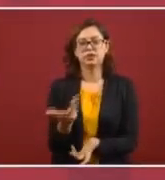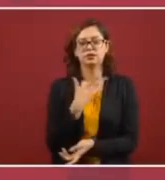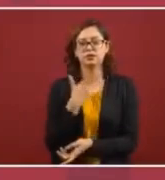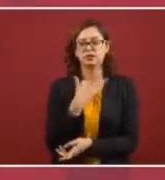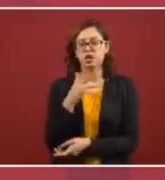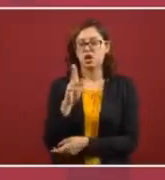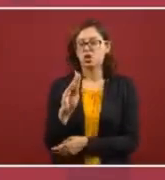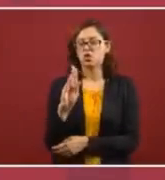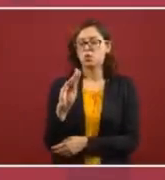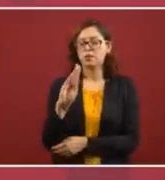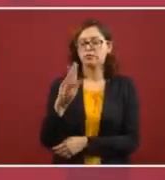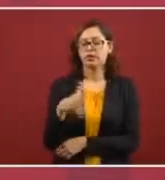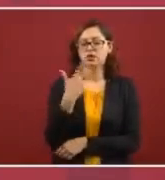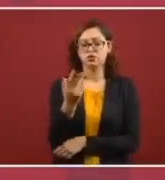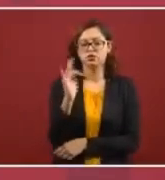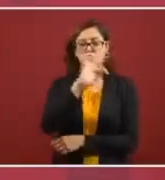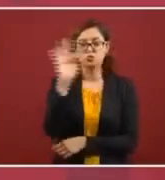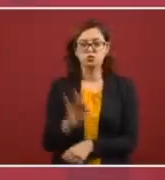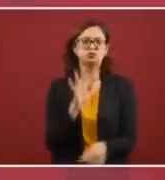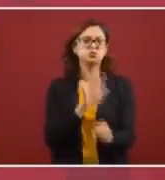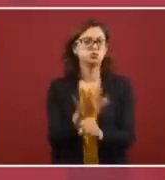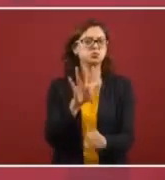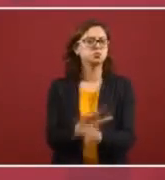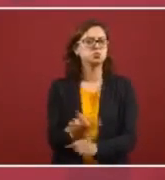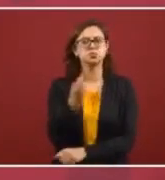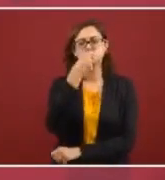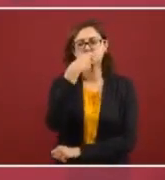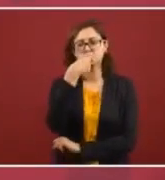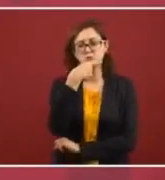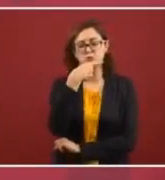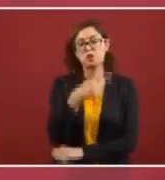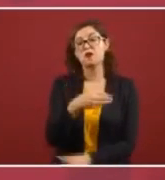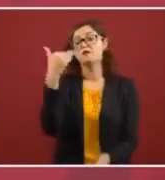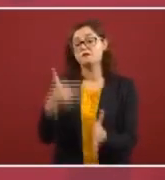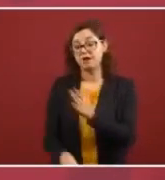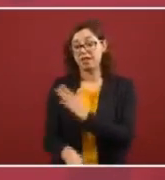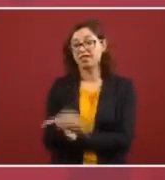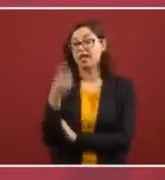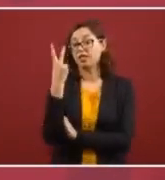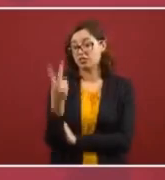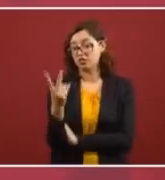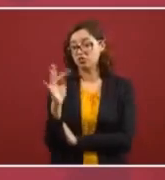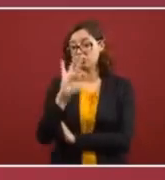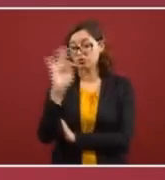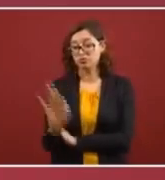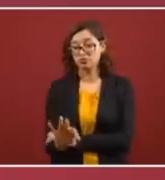about 98%, and 2%